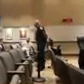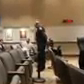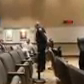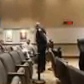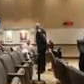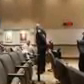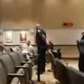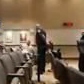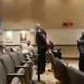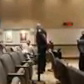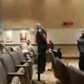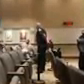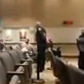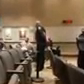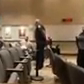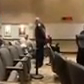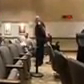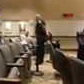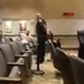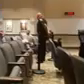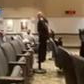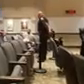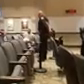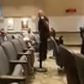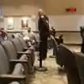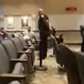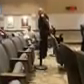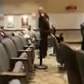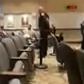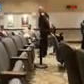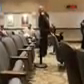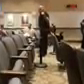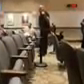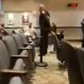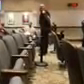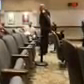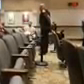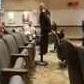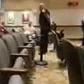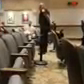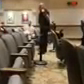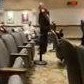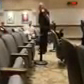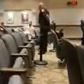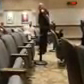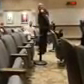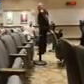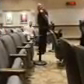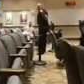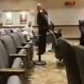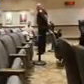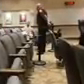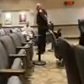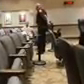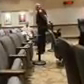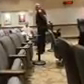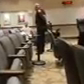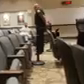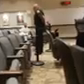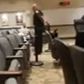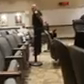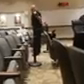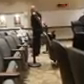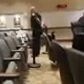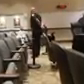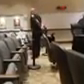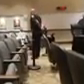keep folding to Because I them? need We are to in this be clear. situation Because we keep folding. You're right. You're absolutely right. You are right. I